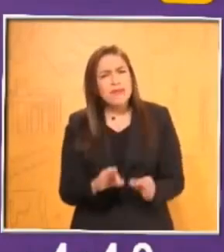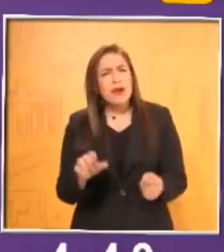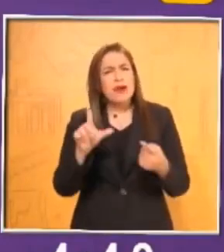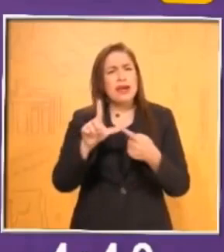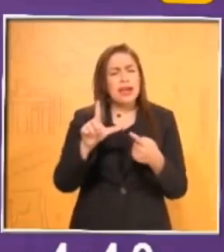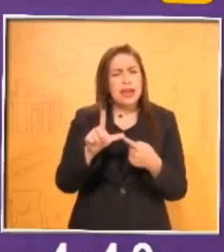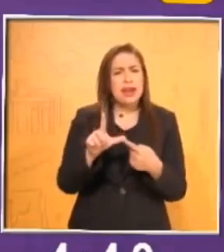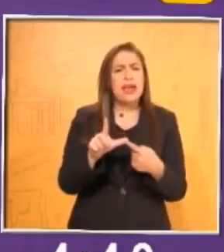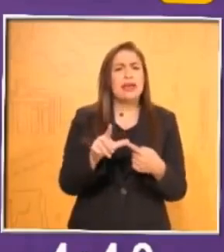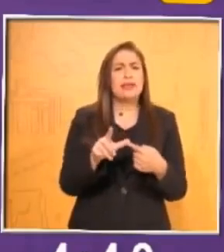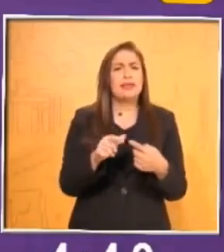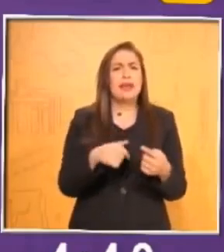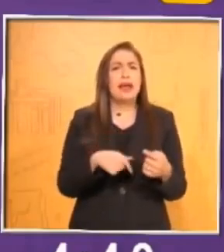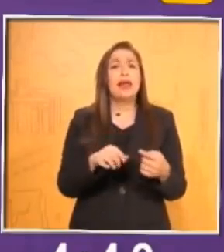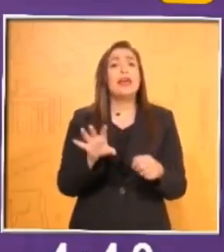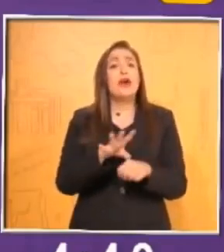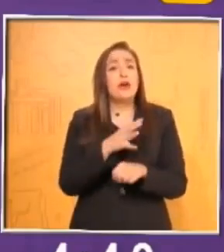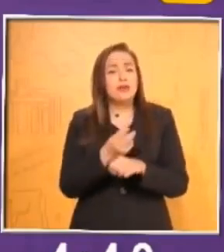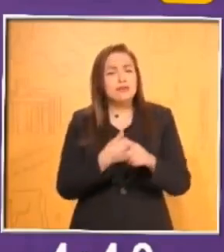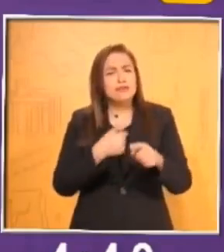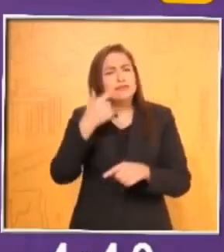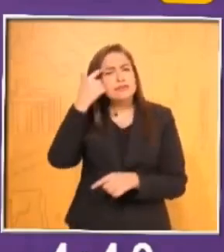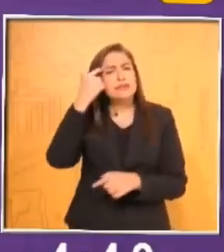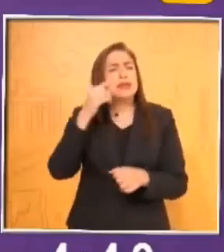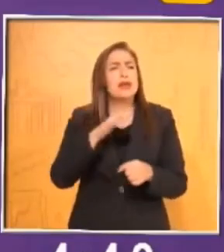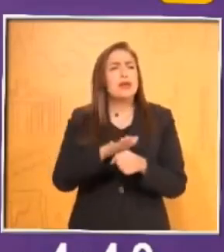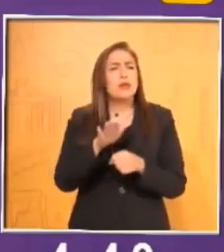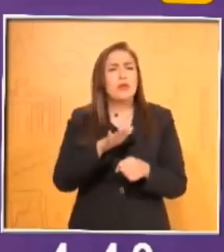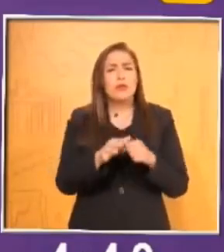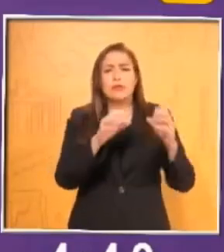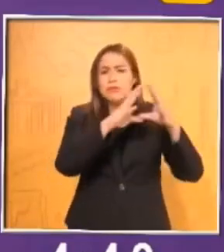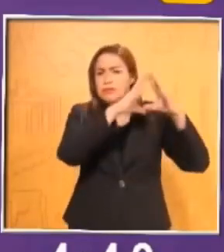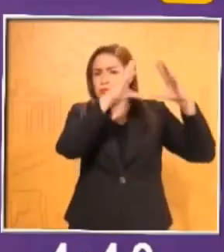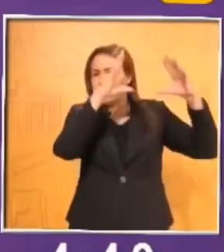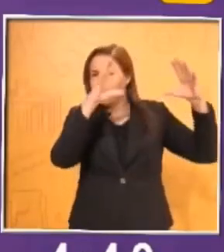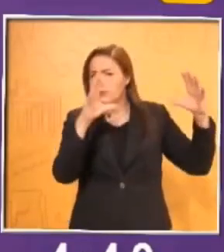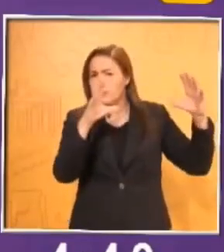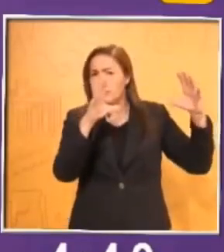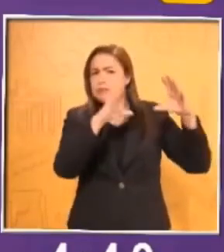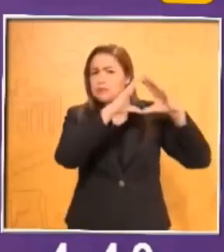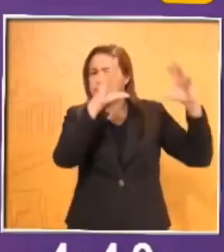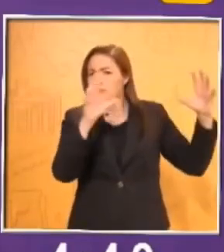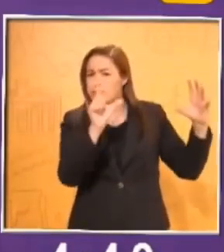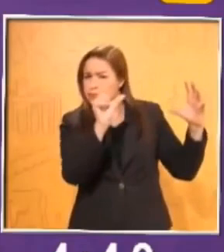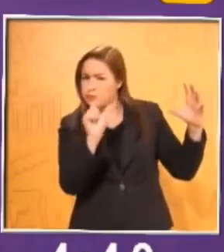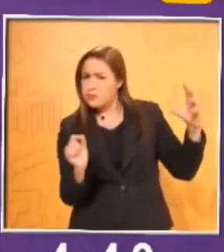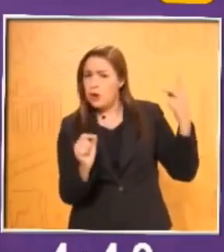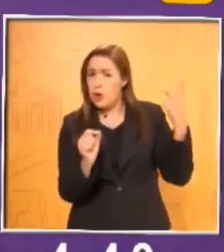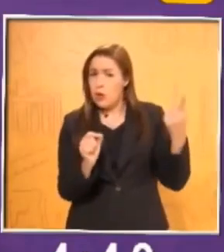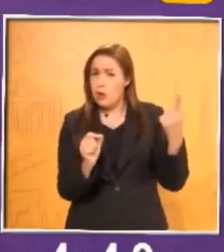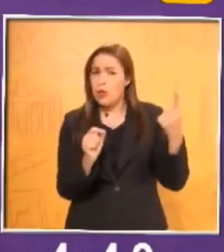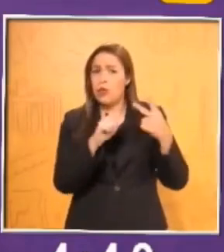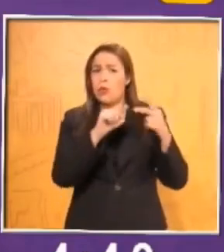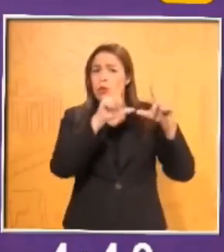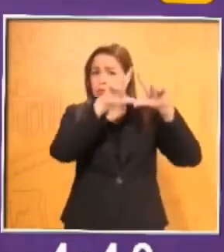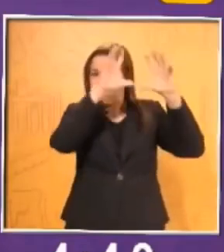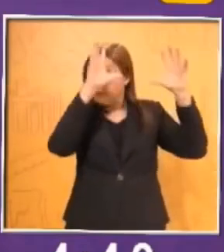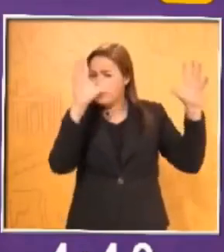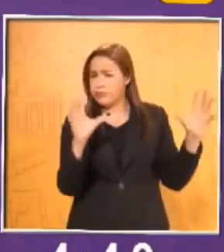bubbles what are happening in that scenes. Also, I want to remind